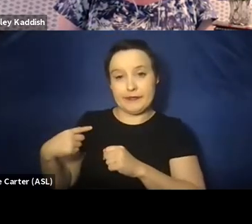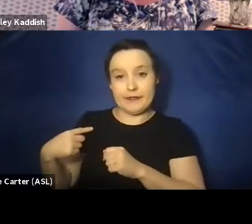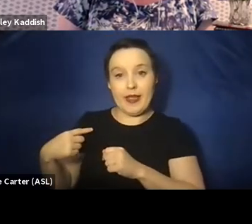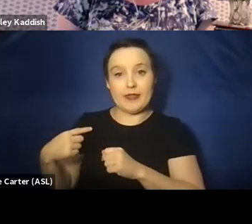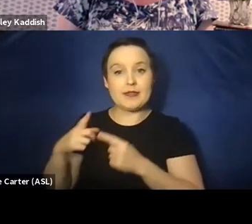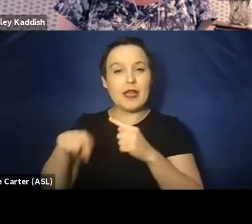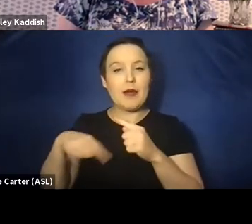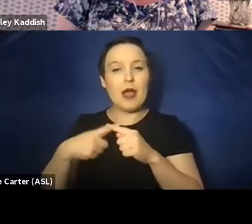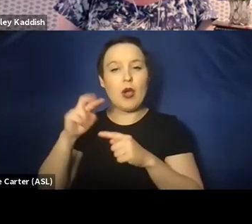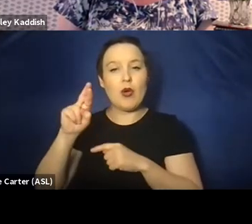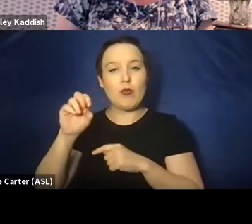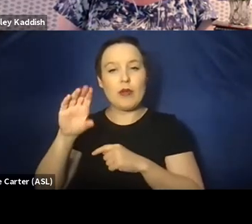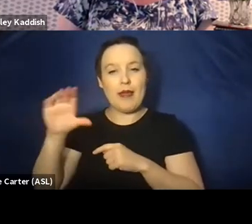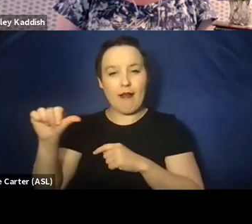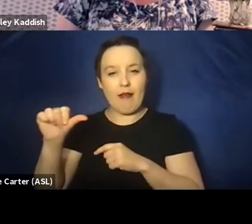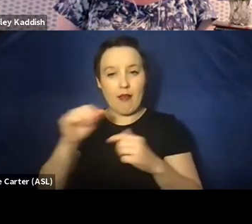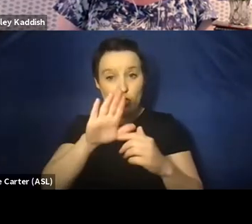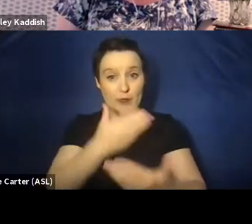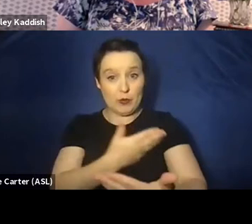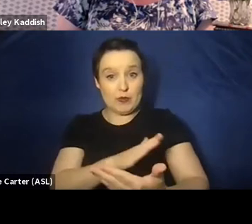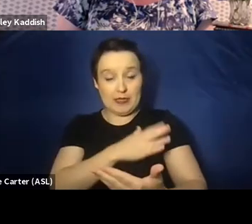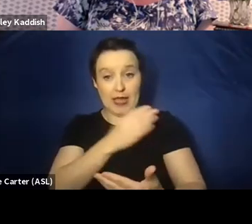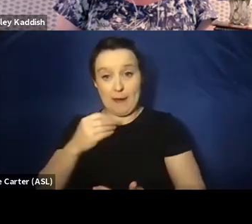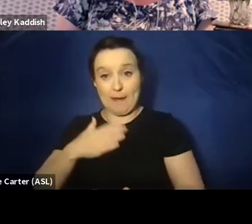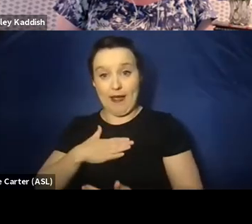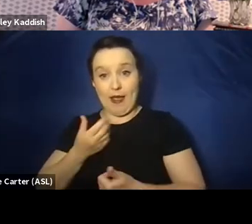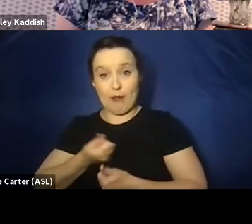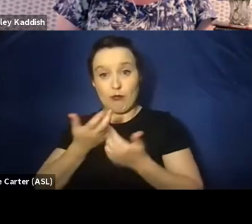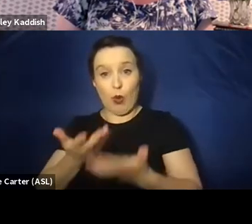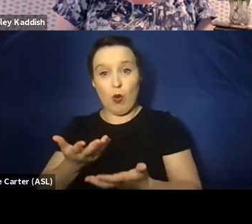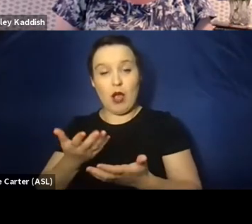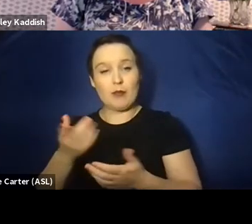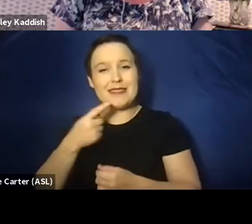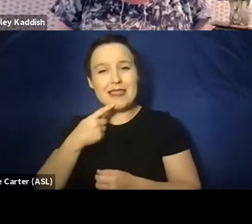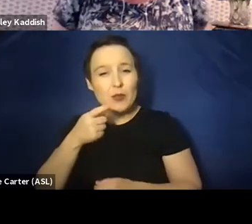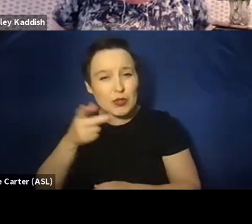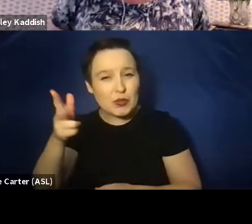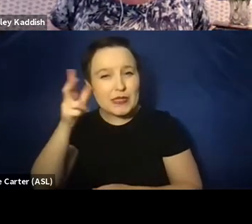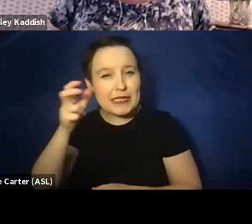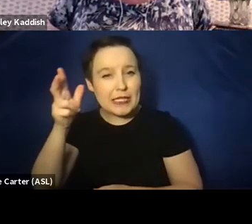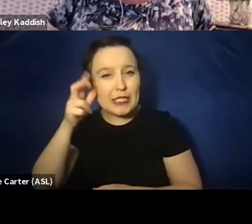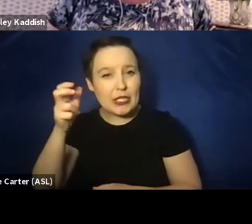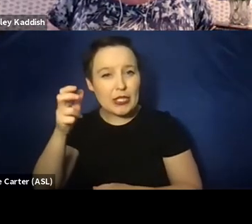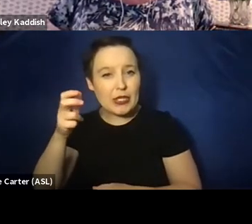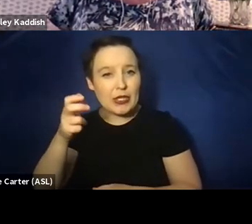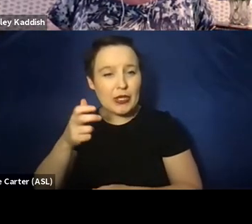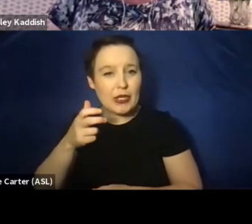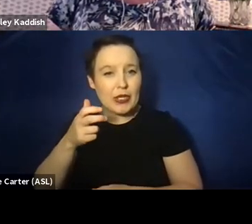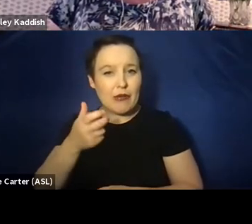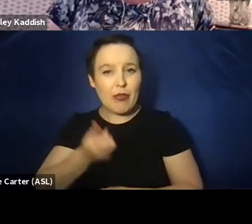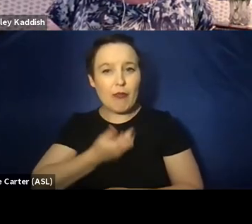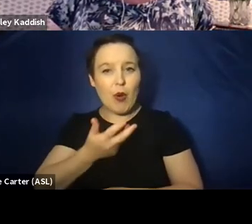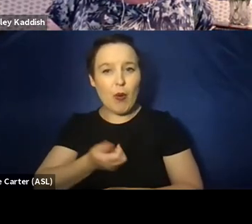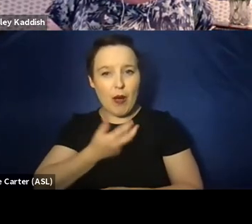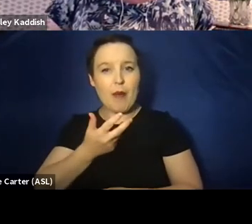Rebecca's music and my poem, the question was, would you hear the poem in every bit